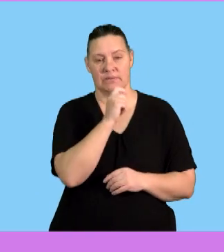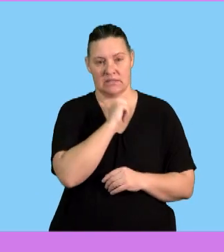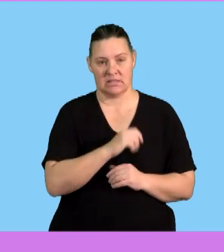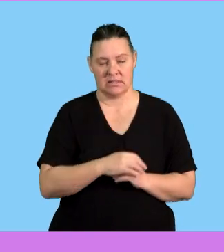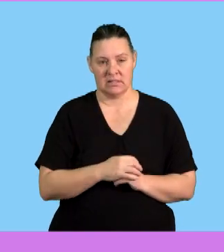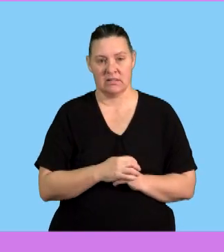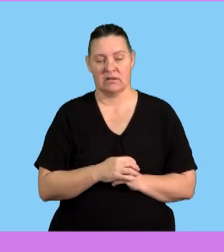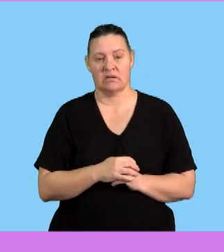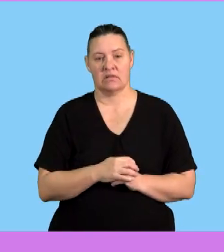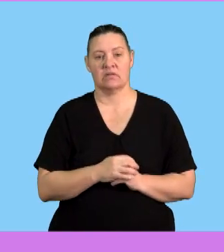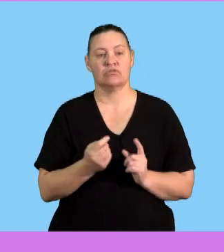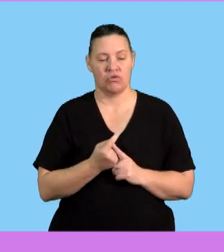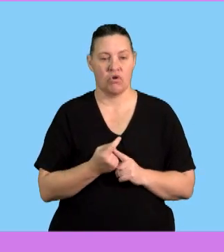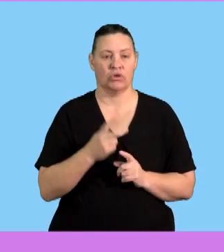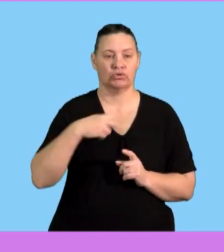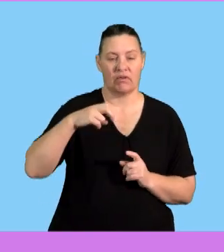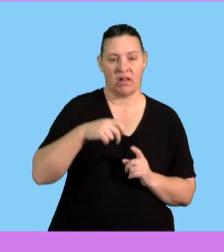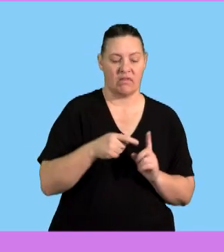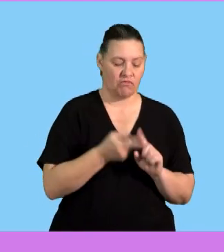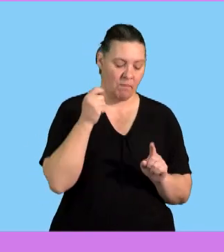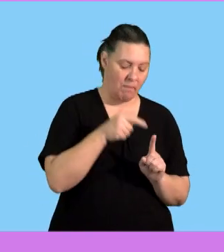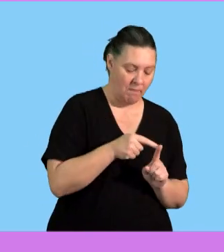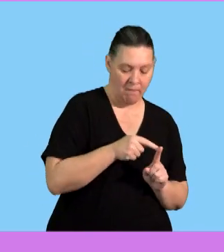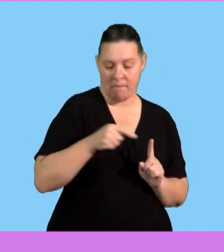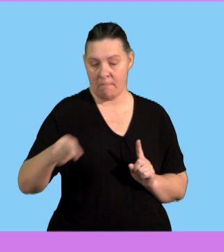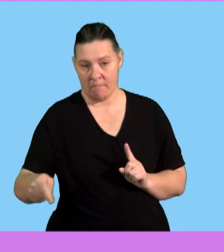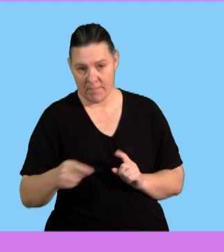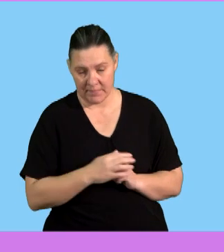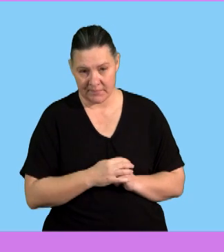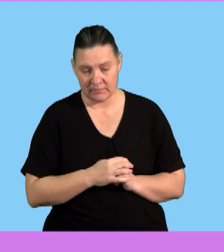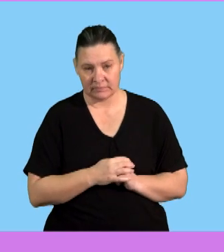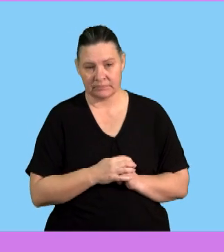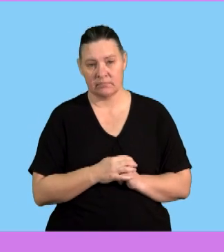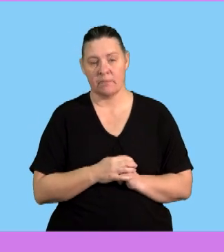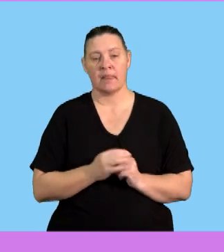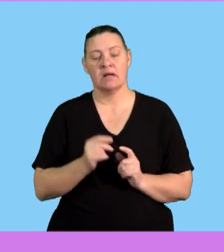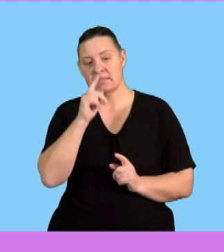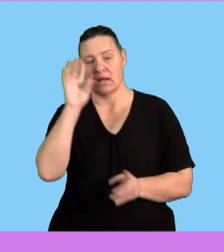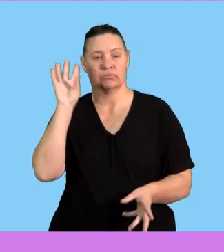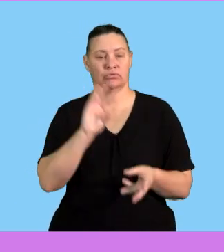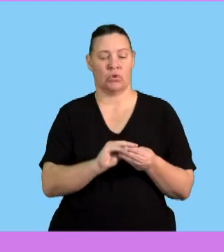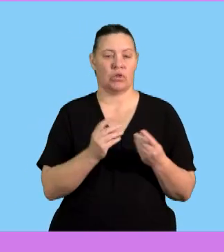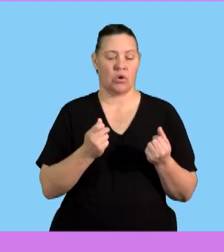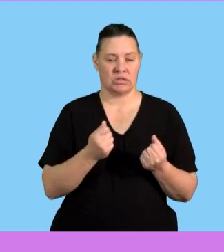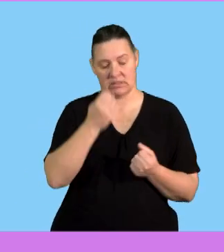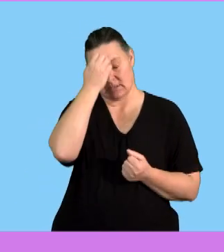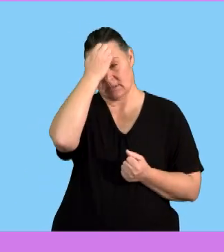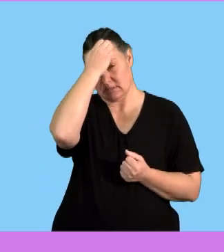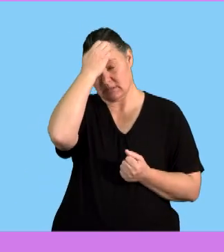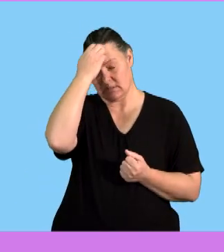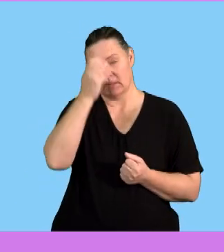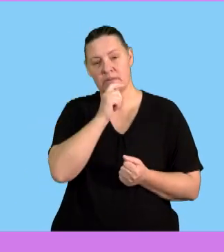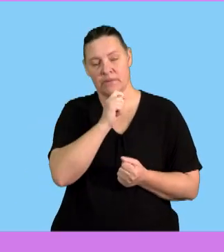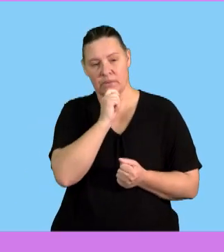consumes or uses in order to travel a certain distance. And we also look at the total cost to be used